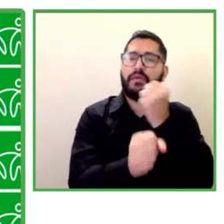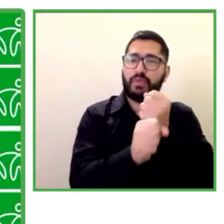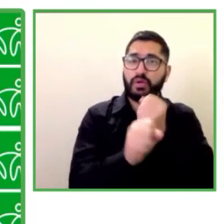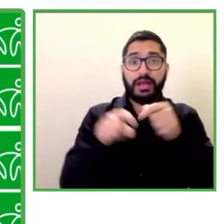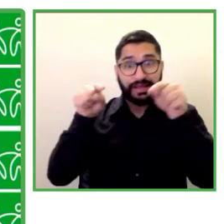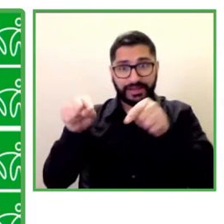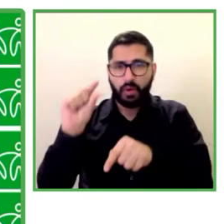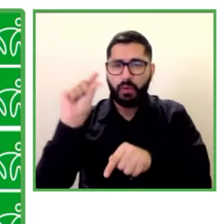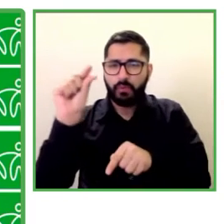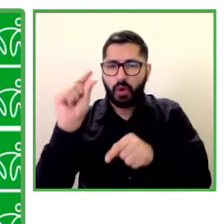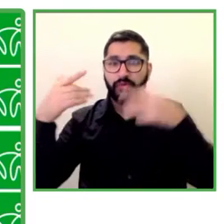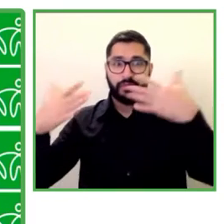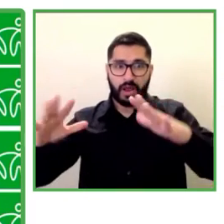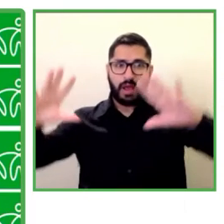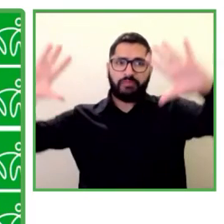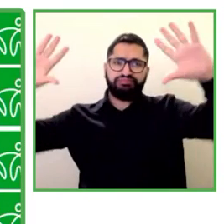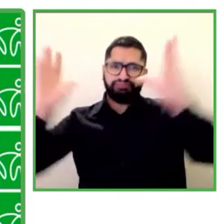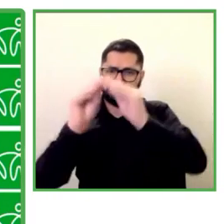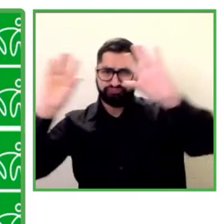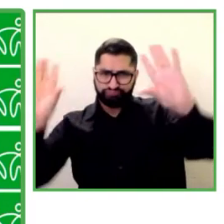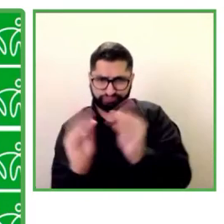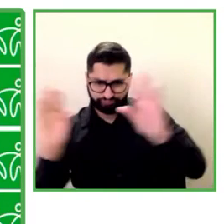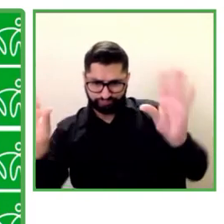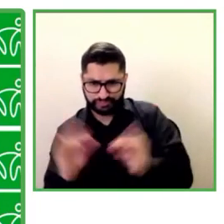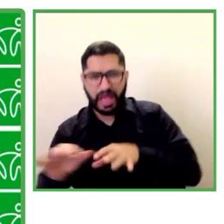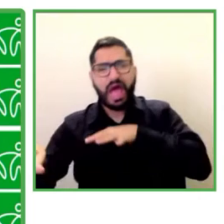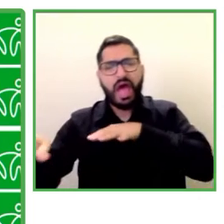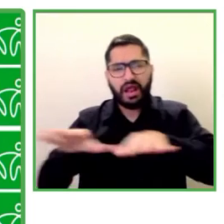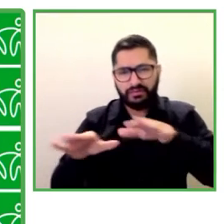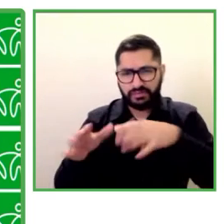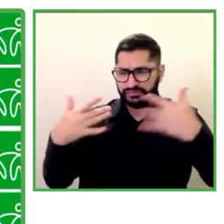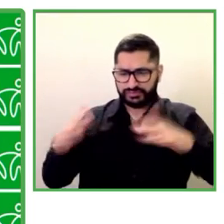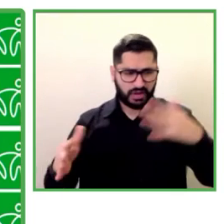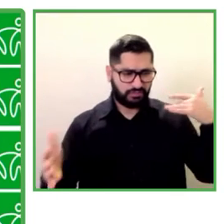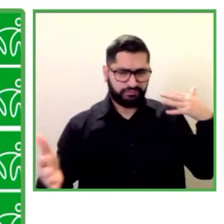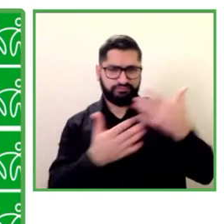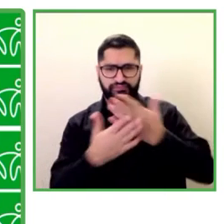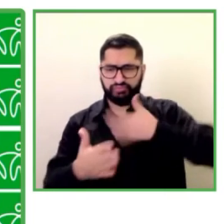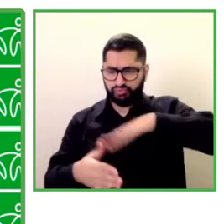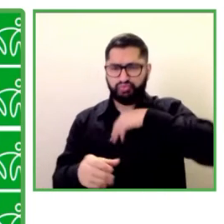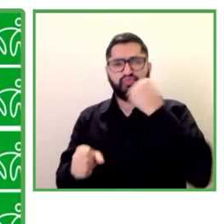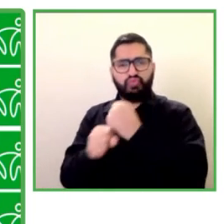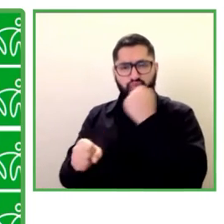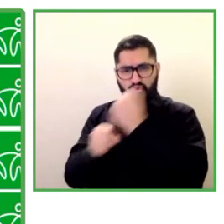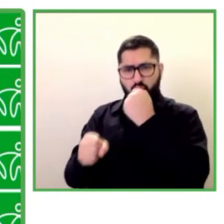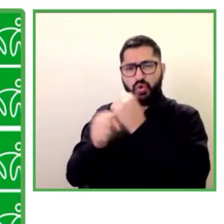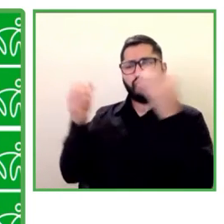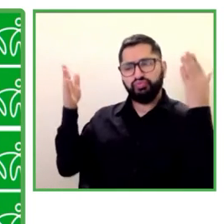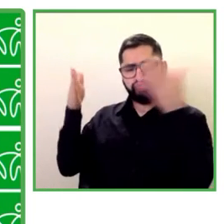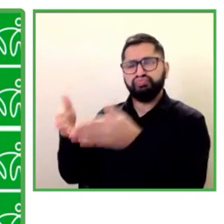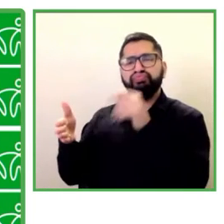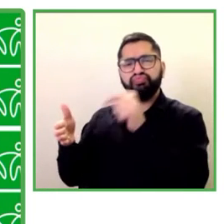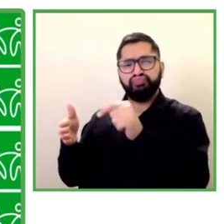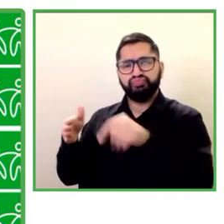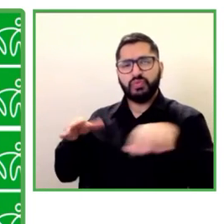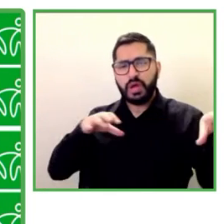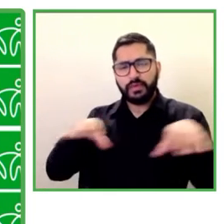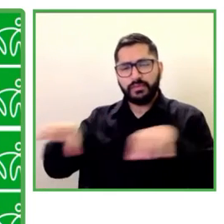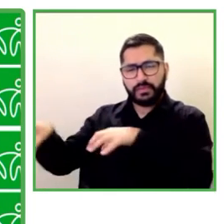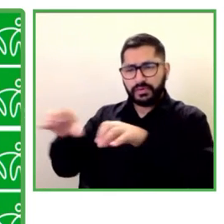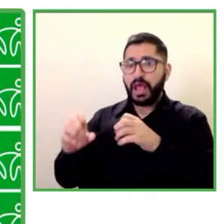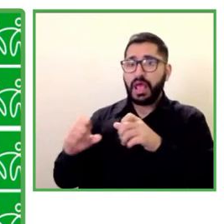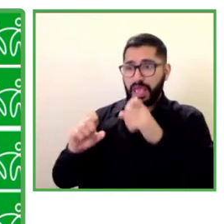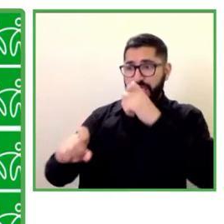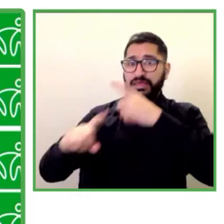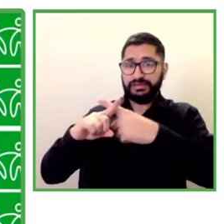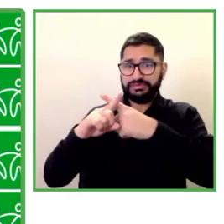industry, in the work world. So you see several of the activities. Maria Jimena Rivas, former national director of